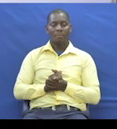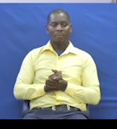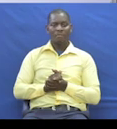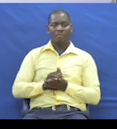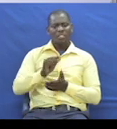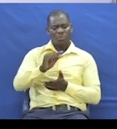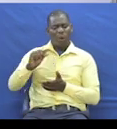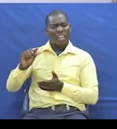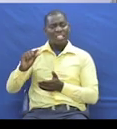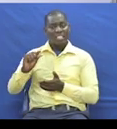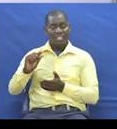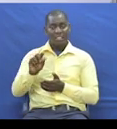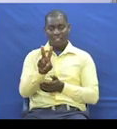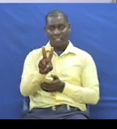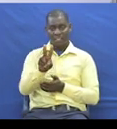divisible